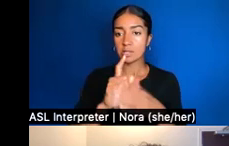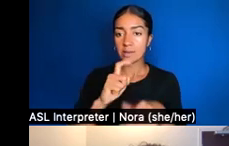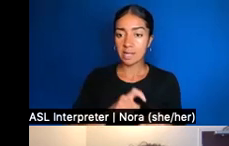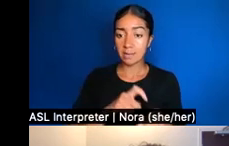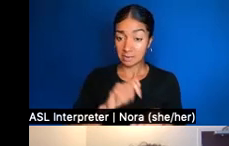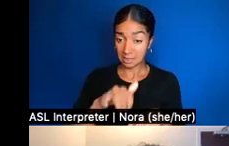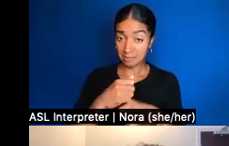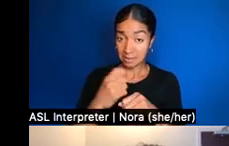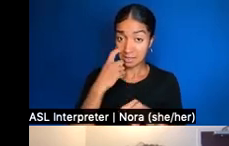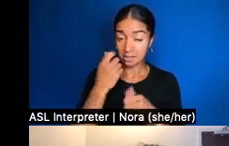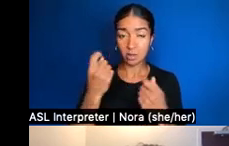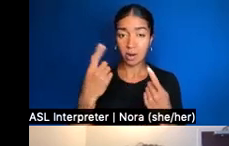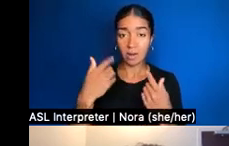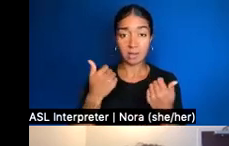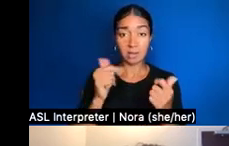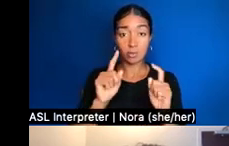that?